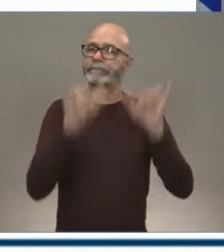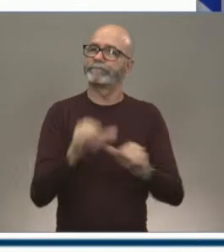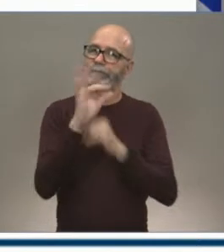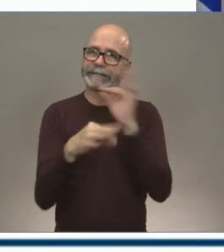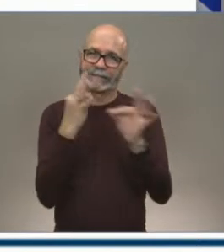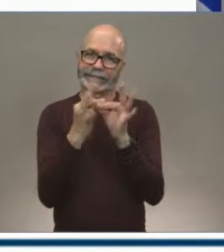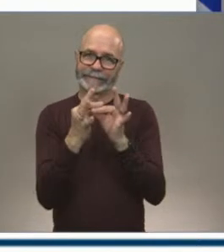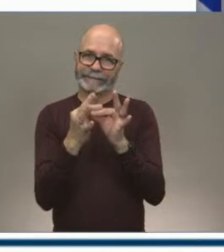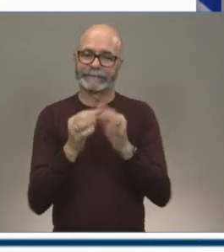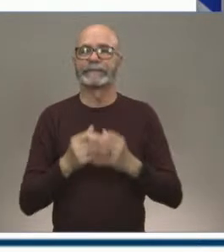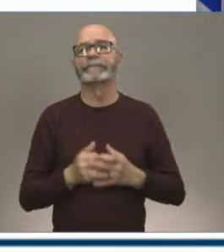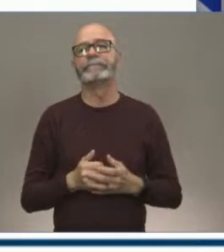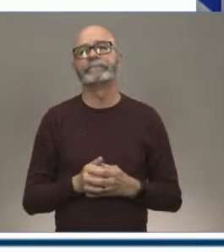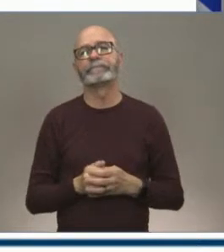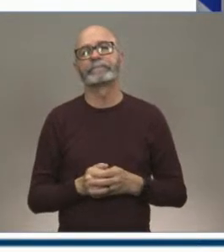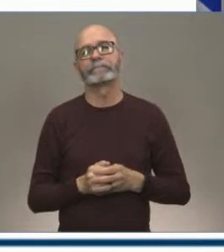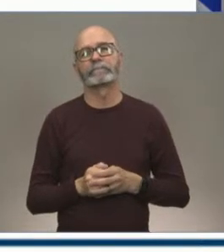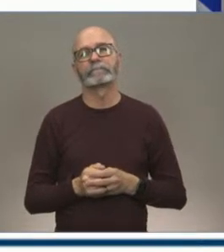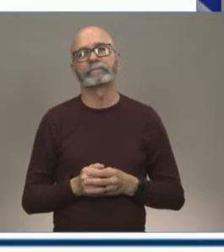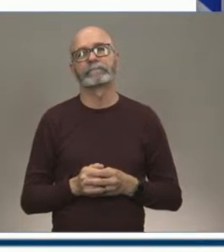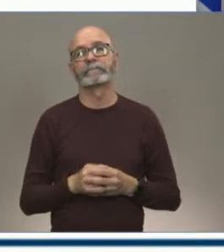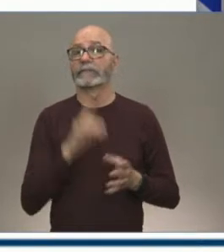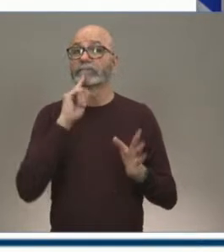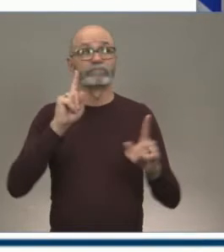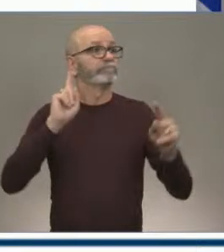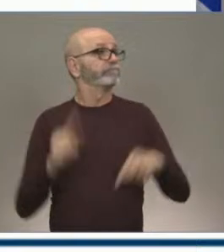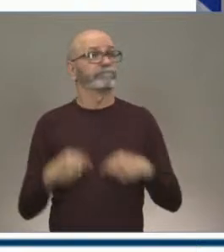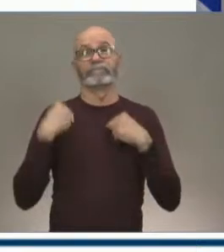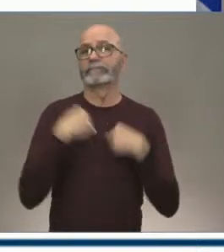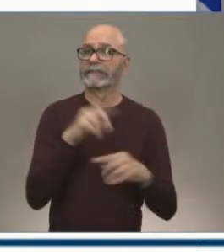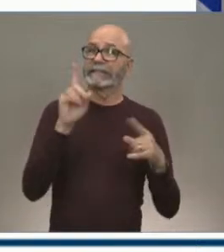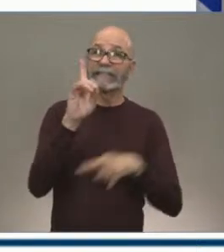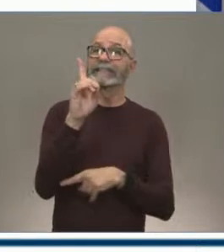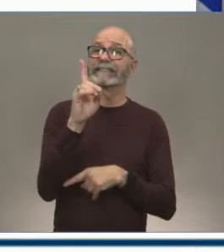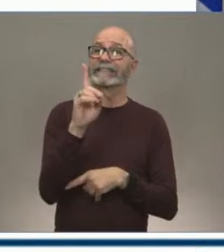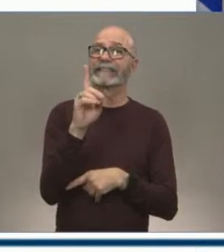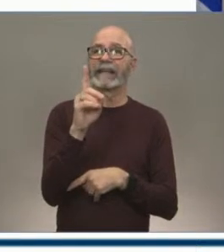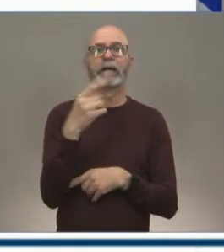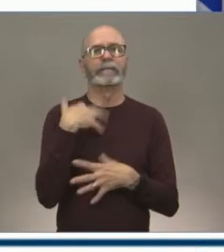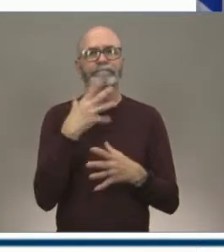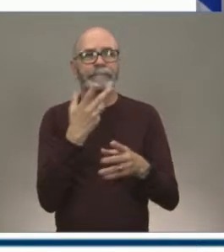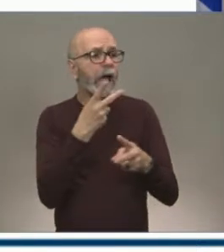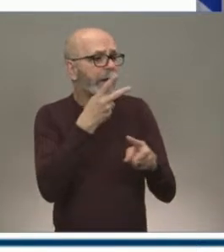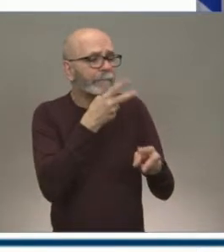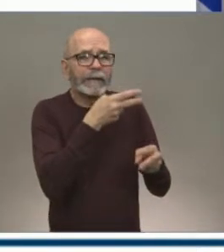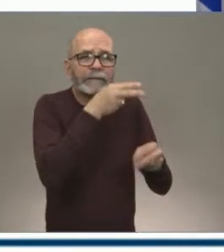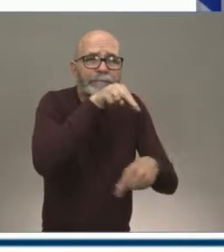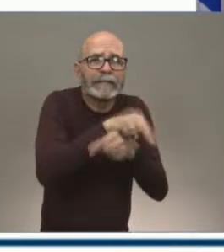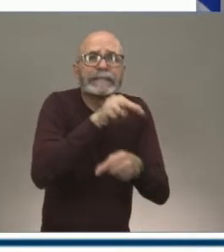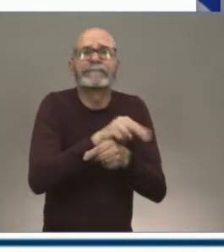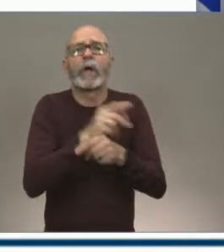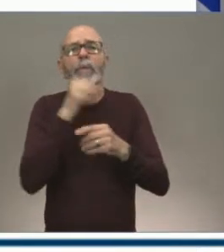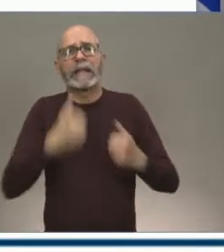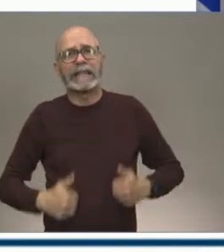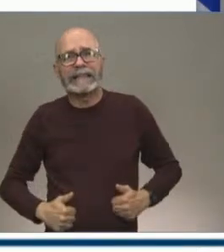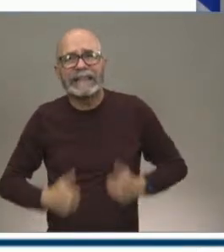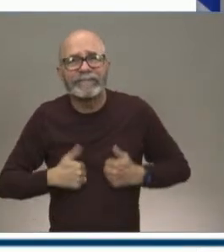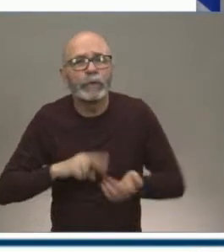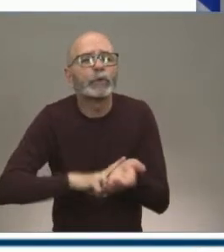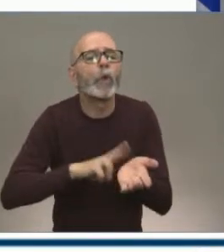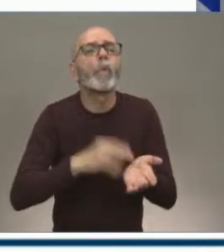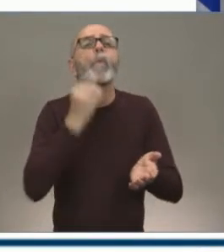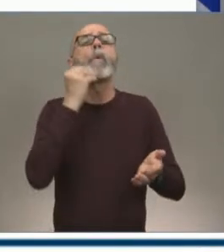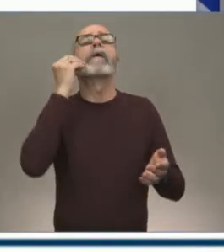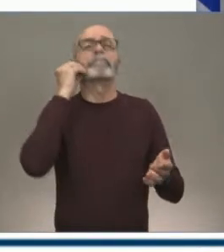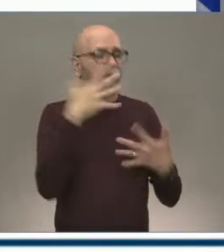we vaccinated hundreds of frontline healthcare workers and long-term care residents. Those who received their